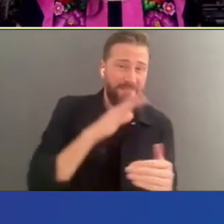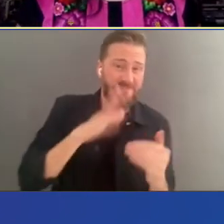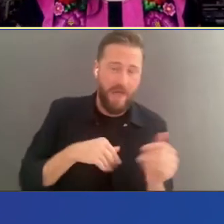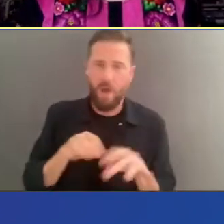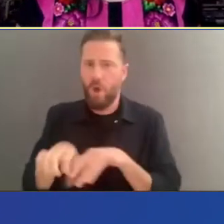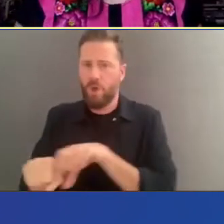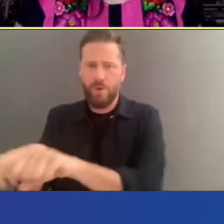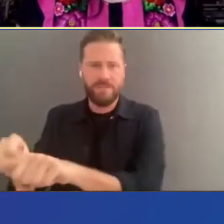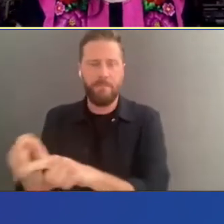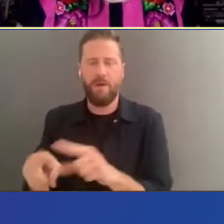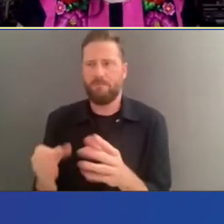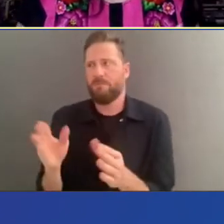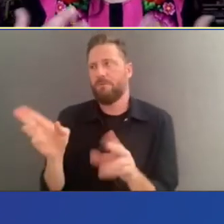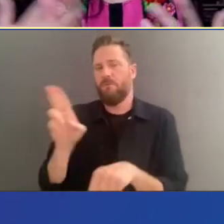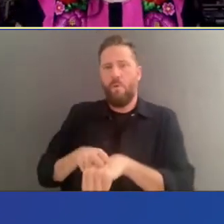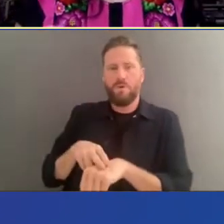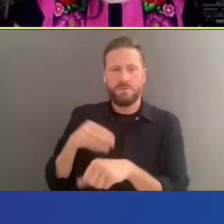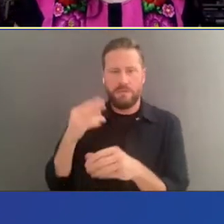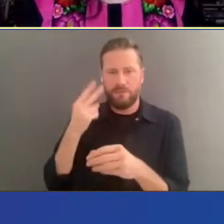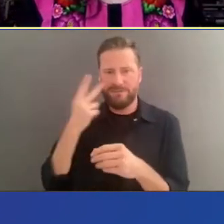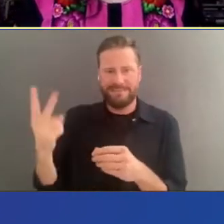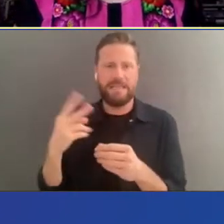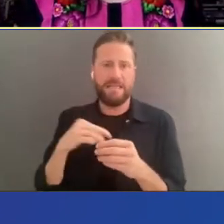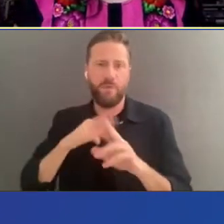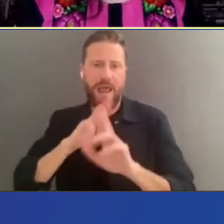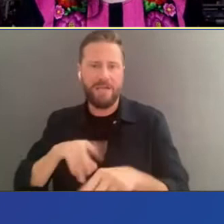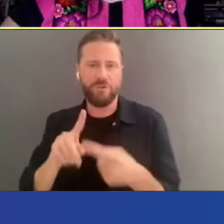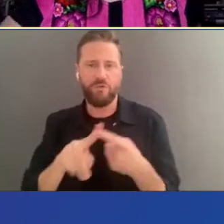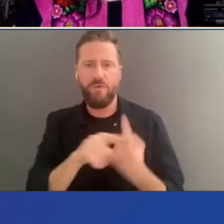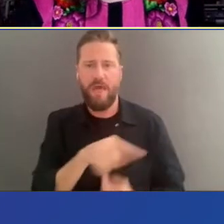certainly, I see it more right now as a reaction.